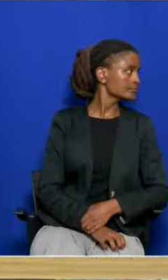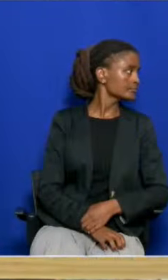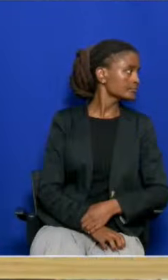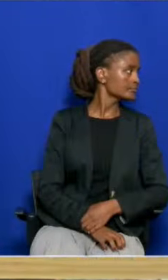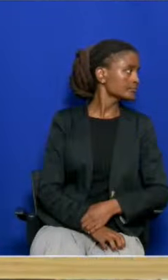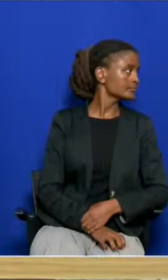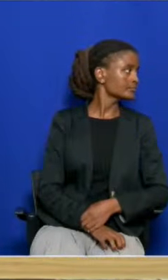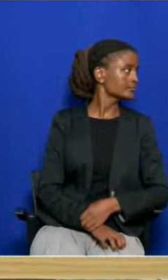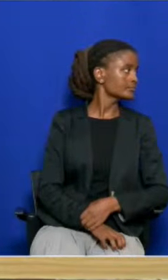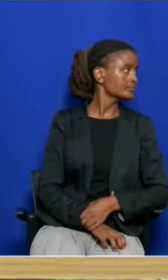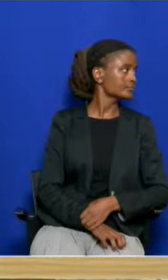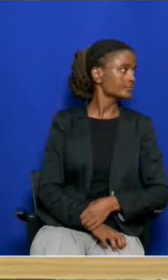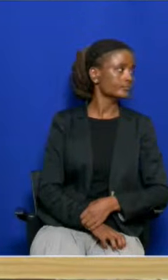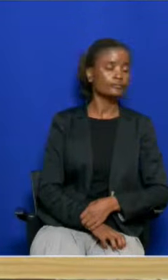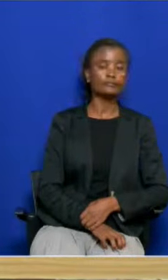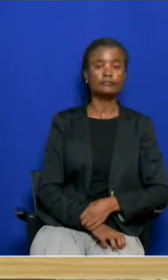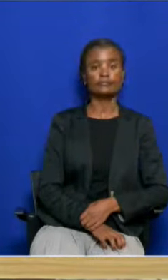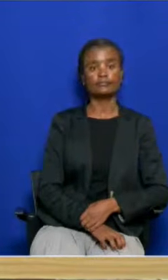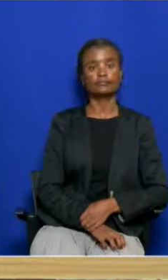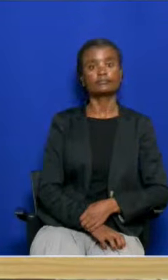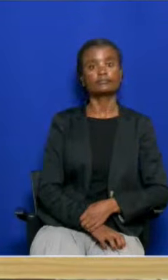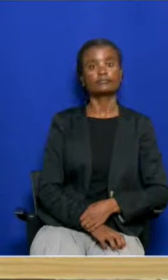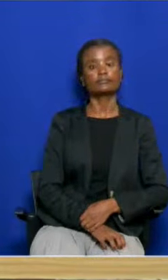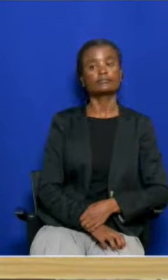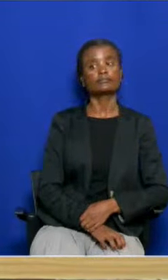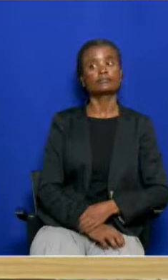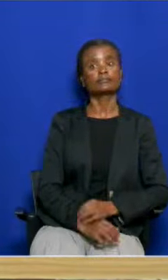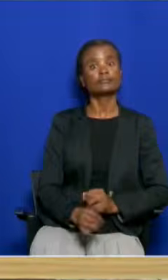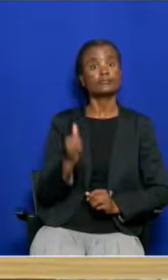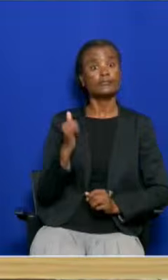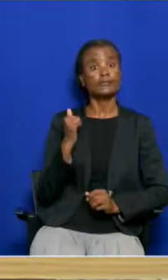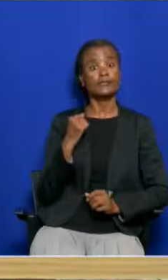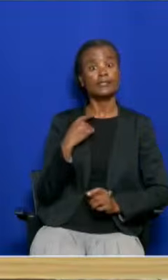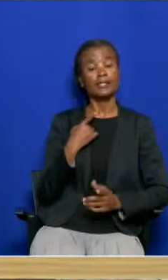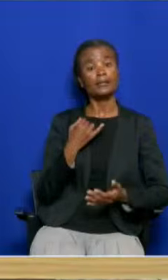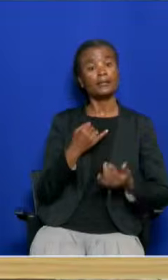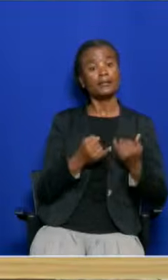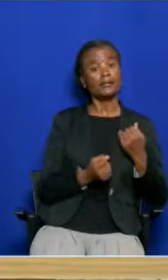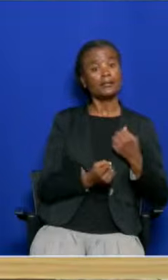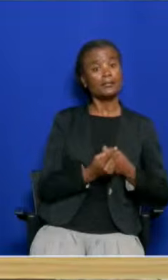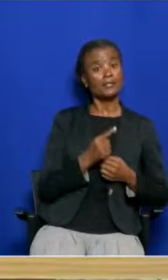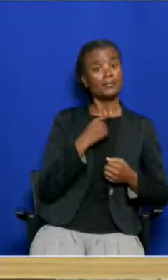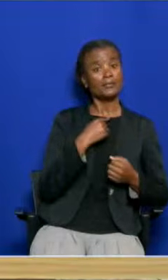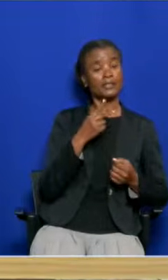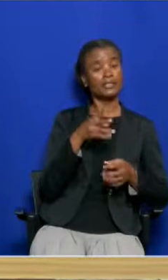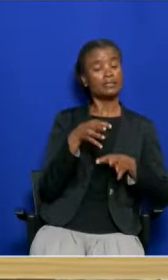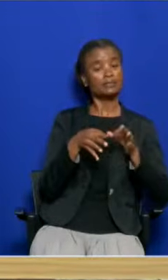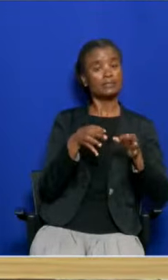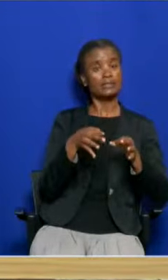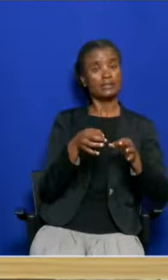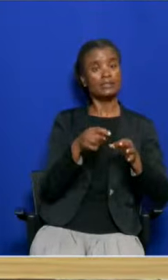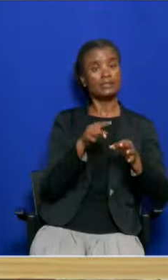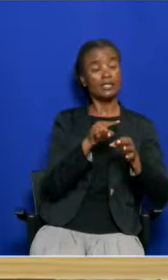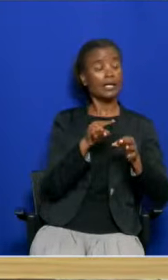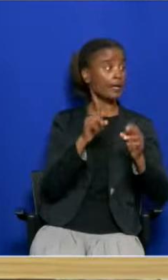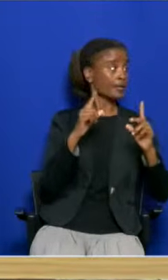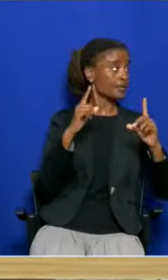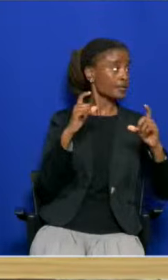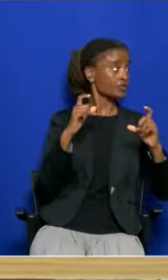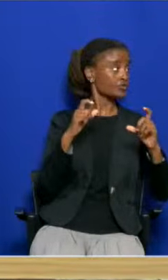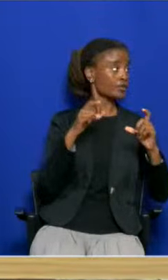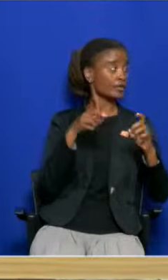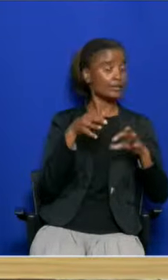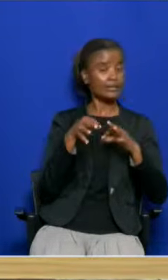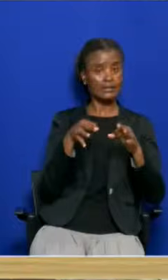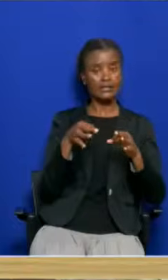I've already got into trouble for what I said You have to yesterday, so I warn won't us. describe what sat behind that redacted picture. You have to warn us first,